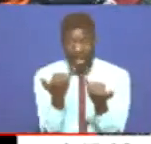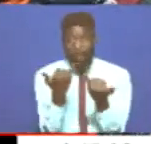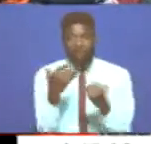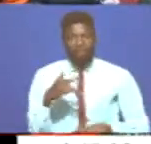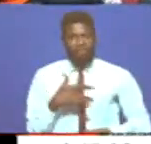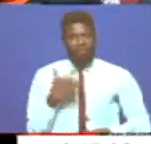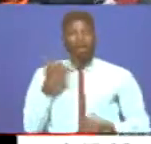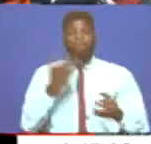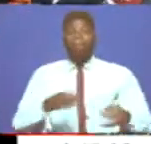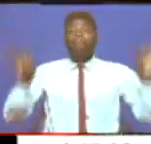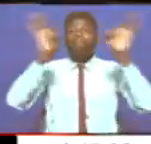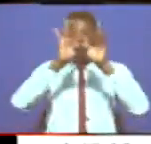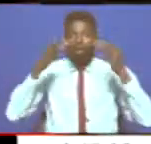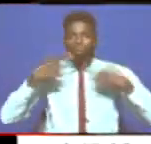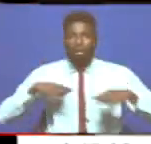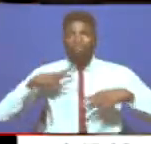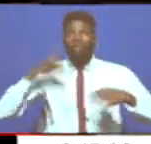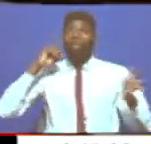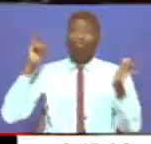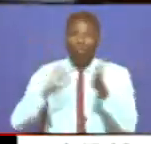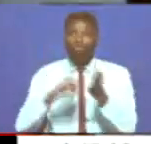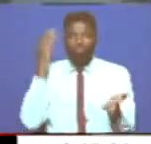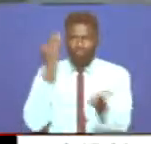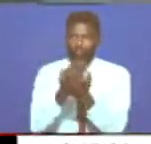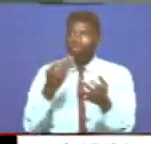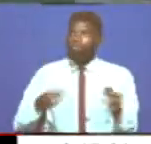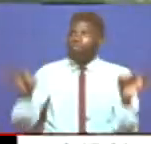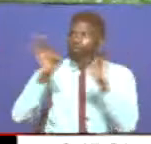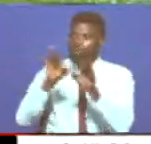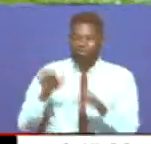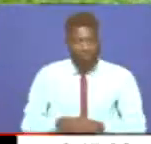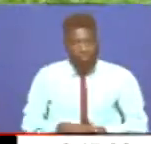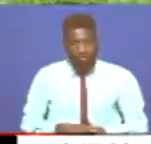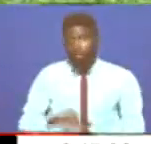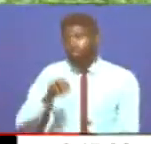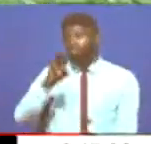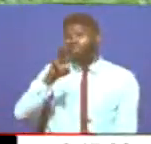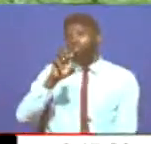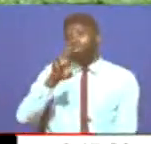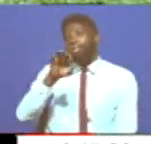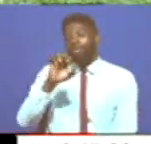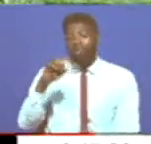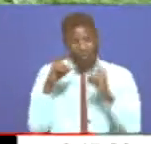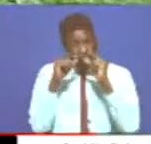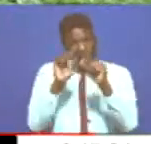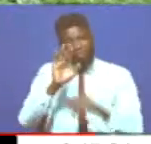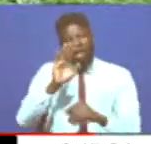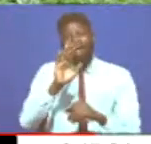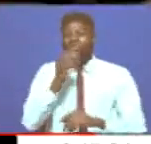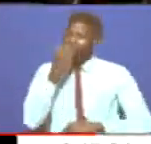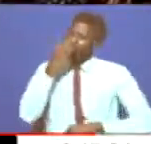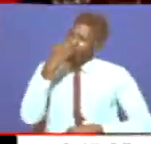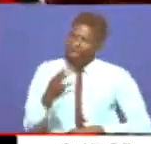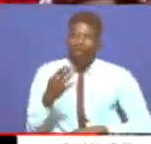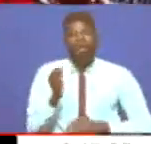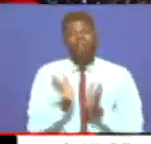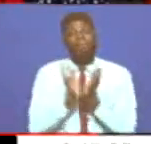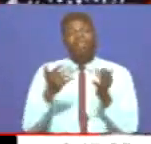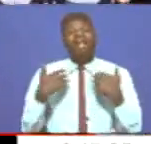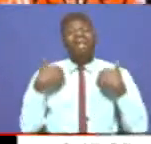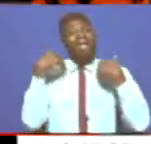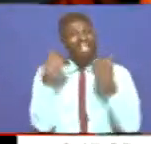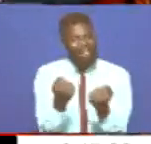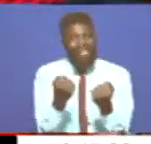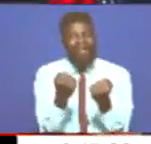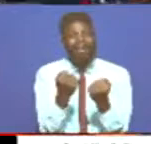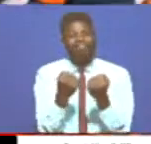people to notice that they are important. Dr. Were says her passion for promotion of public health started as she pursued her career